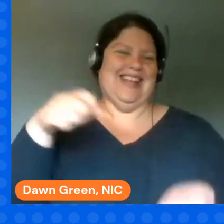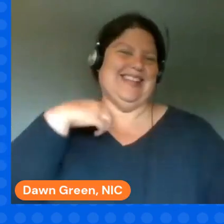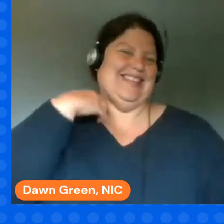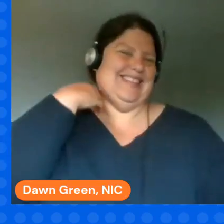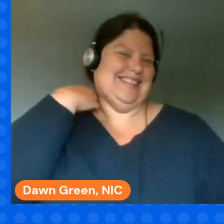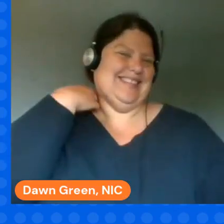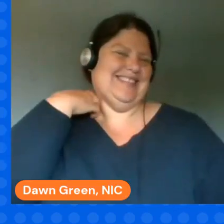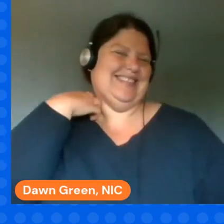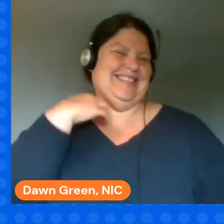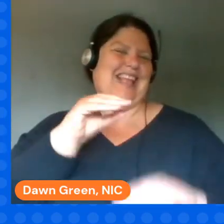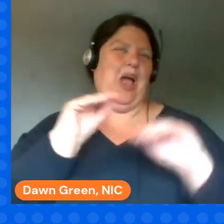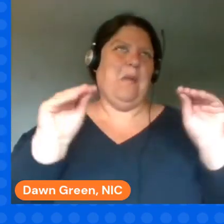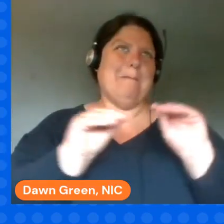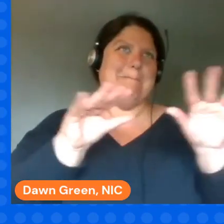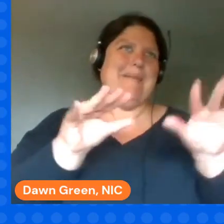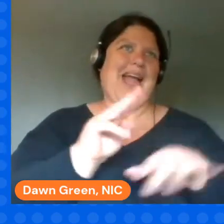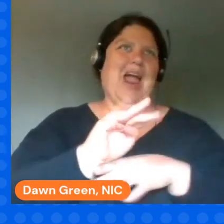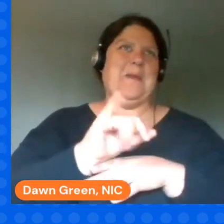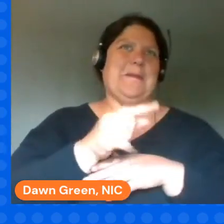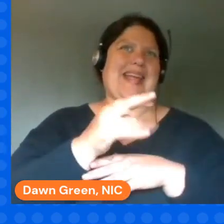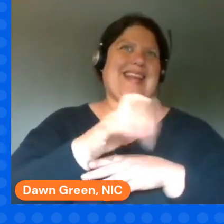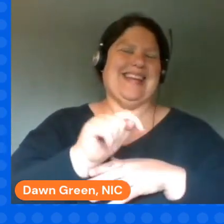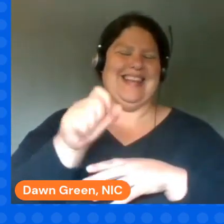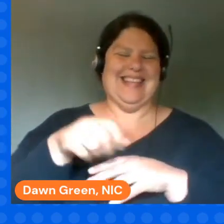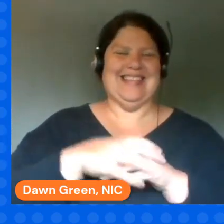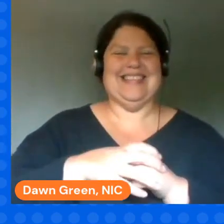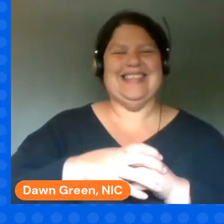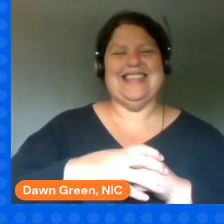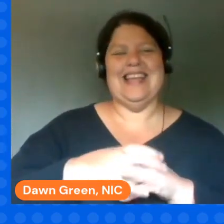magnets. I like the shake